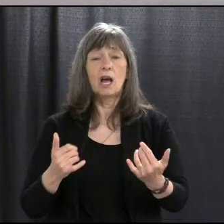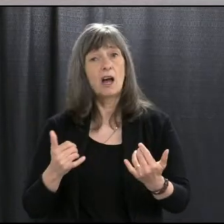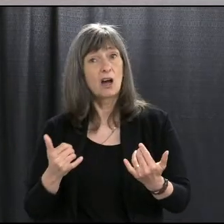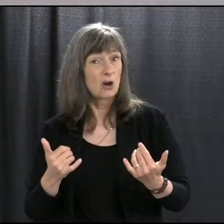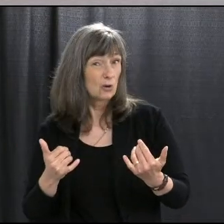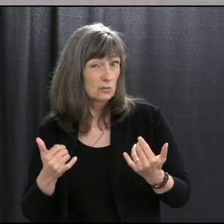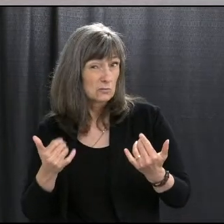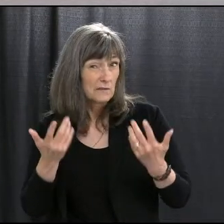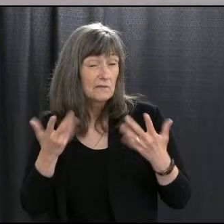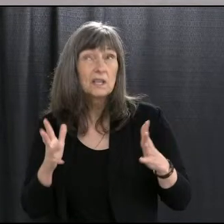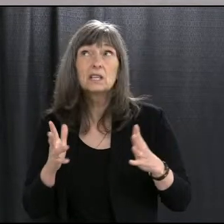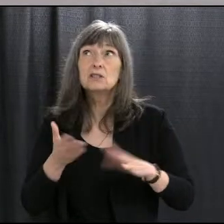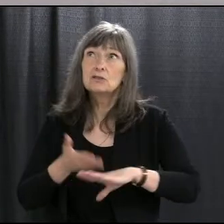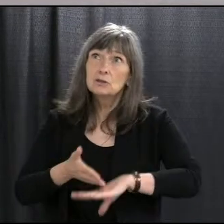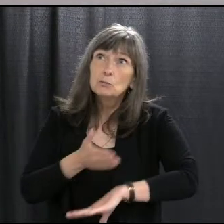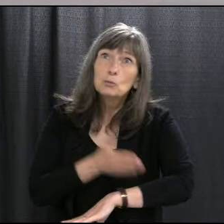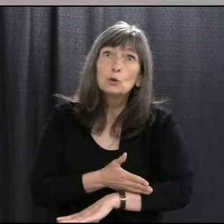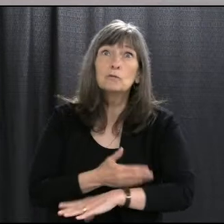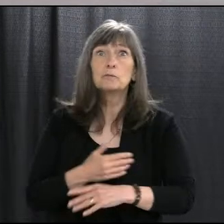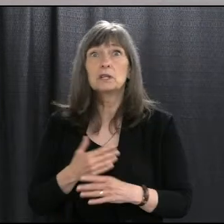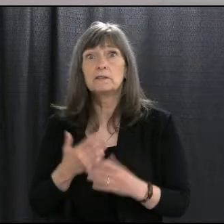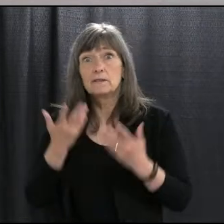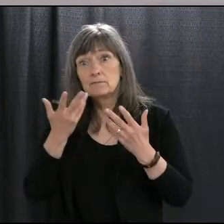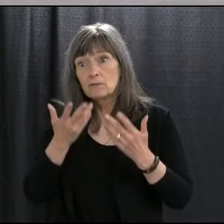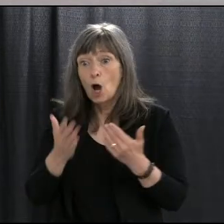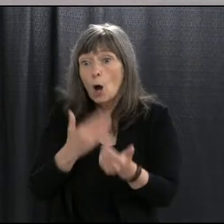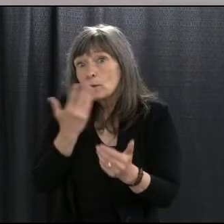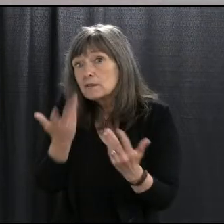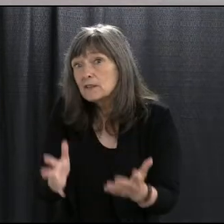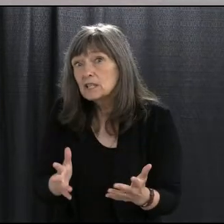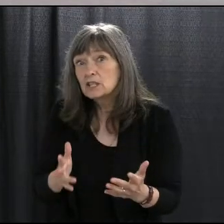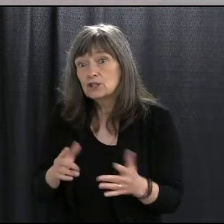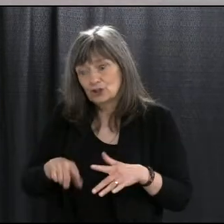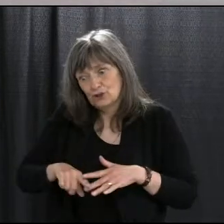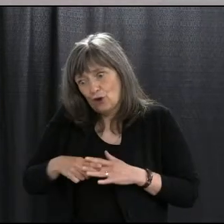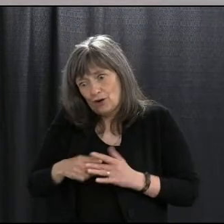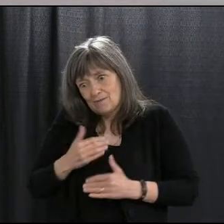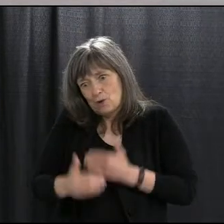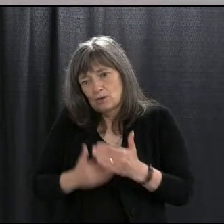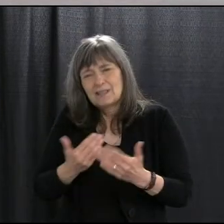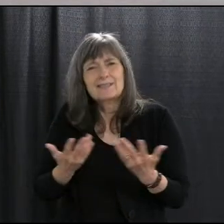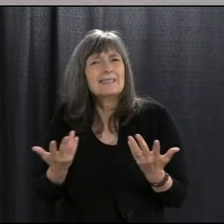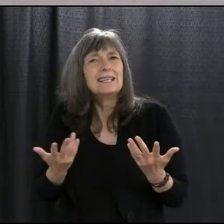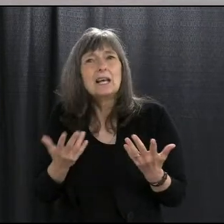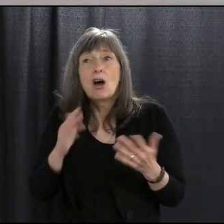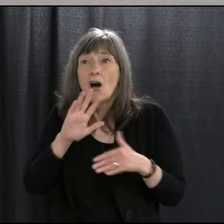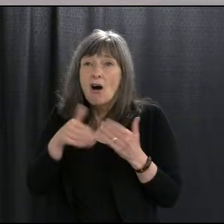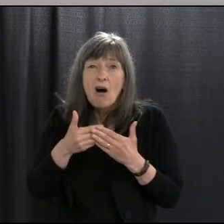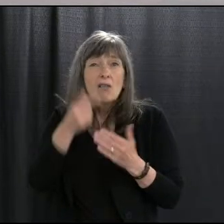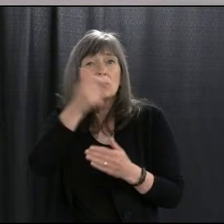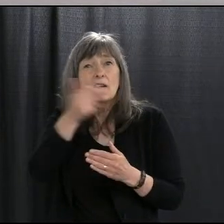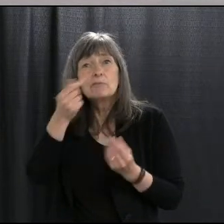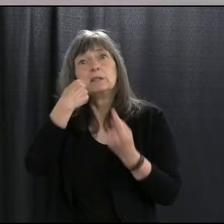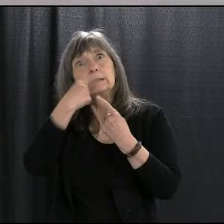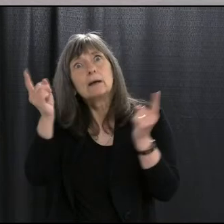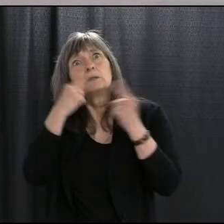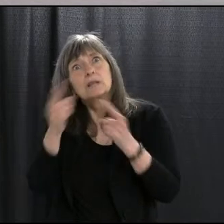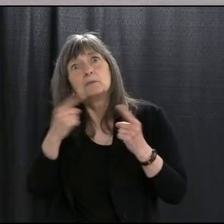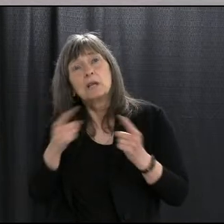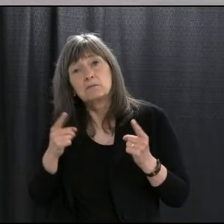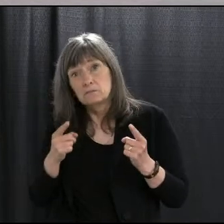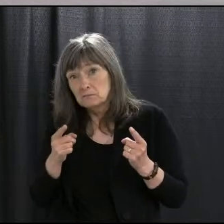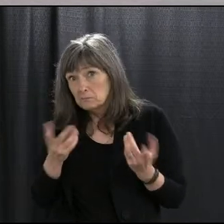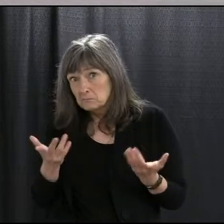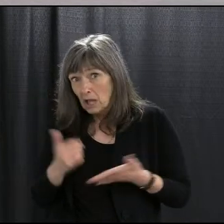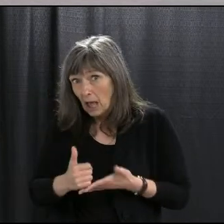we almost there? Are we showing improvement? Like, in your overall assessment, all of these initiatives that government have been coming out with, you know, is it making a